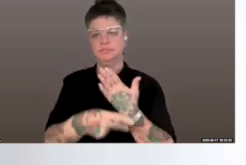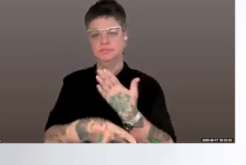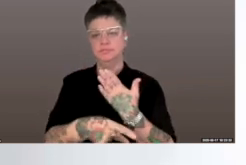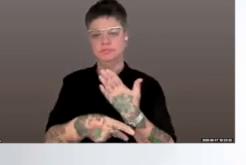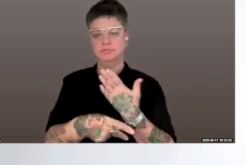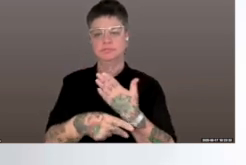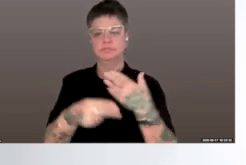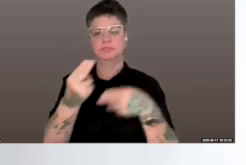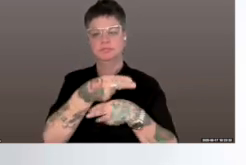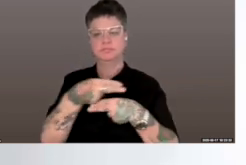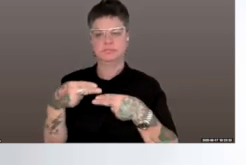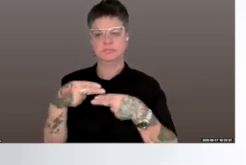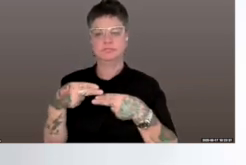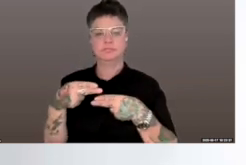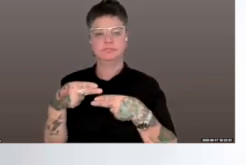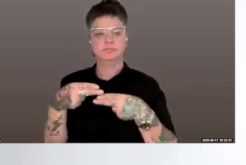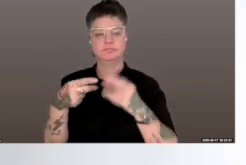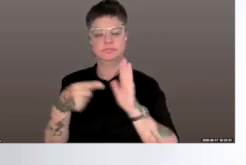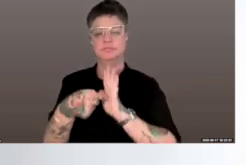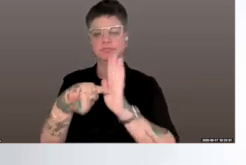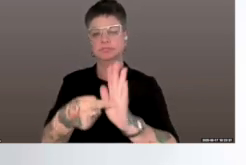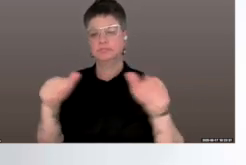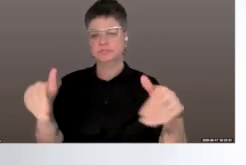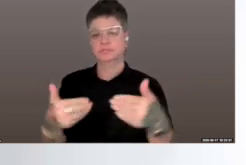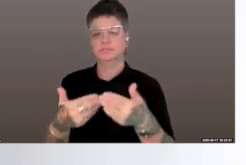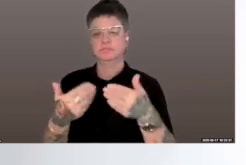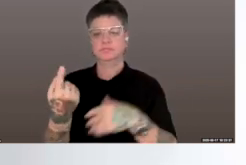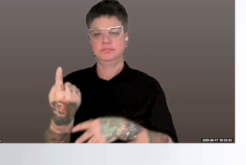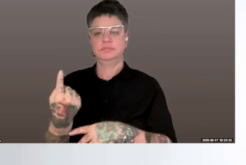facility submits supporting documentation to ZAP staff for review.